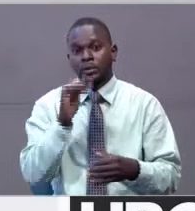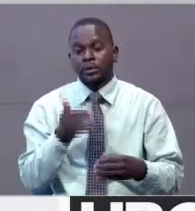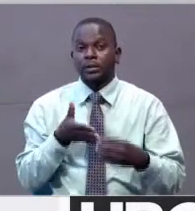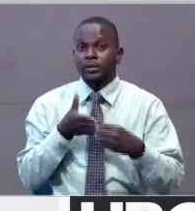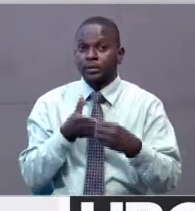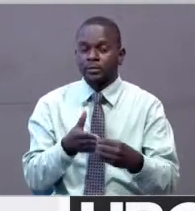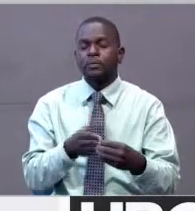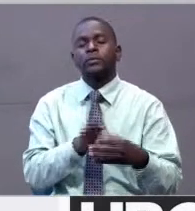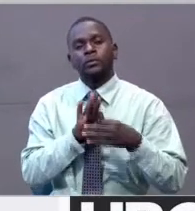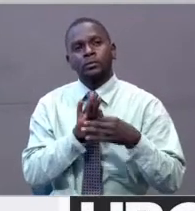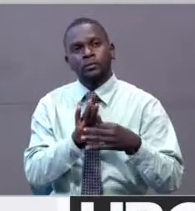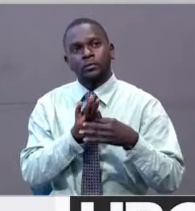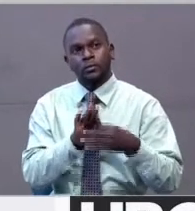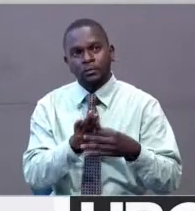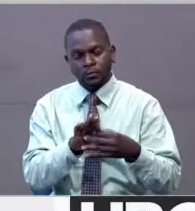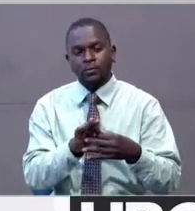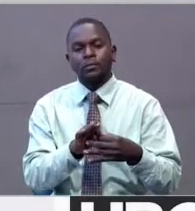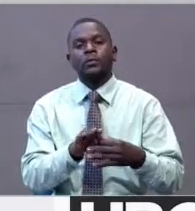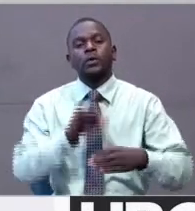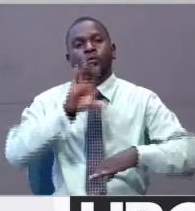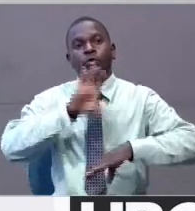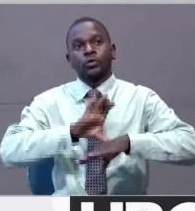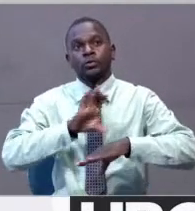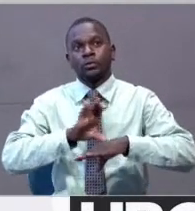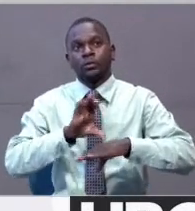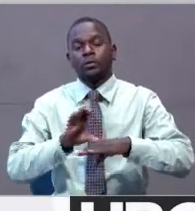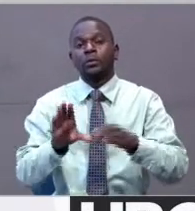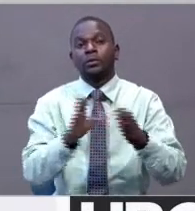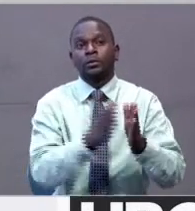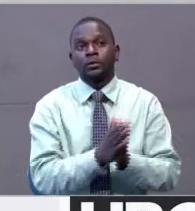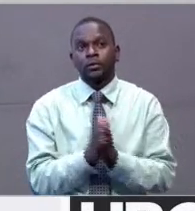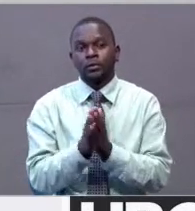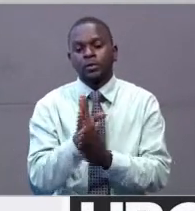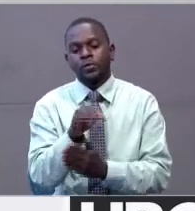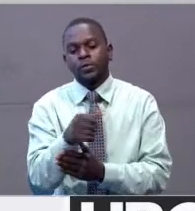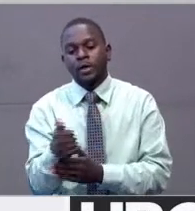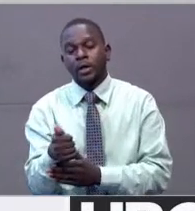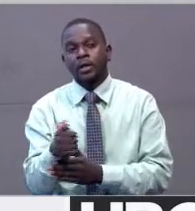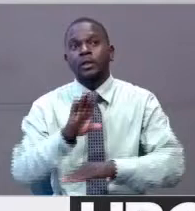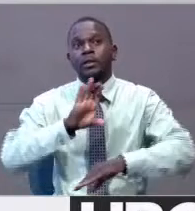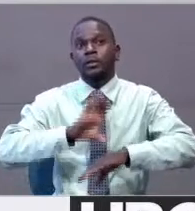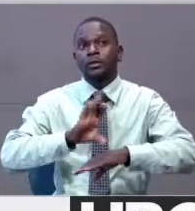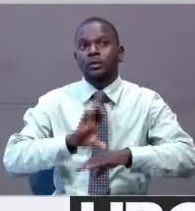work very closely with the Orthodox Church together with other churches